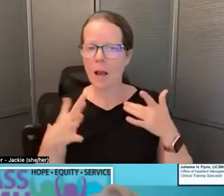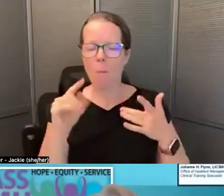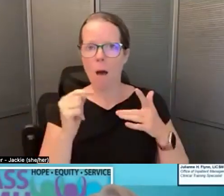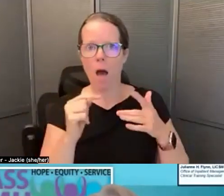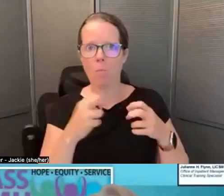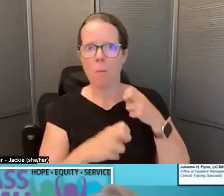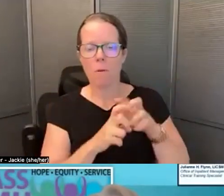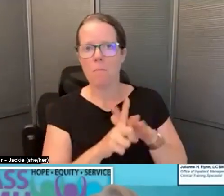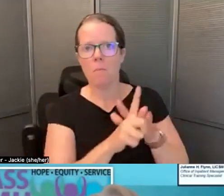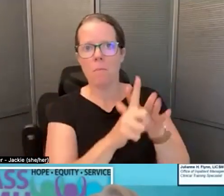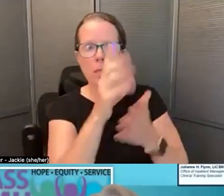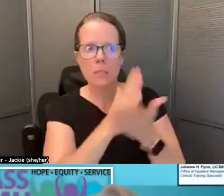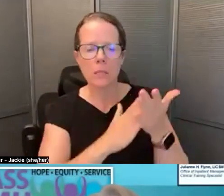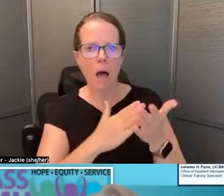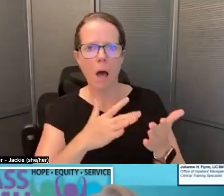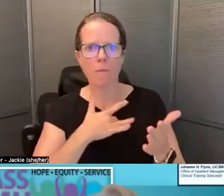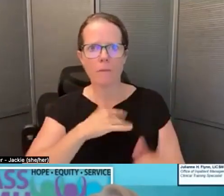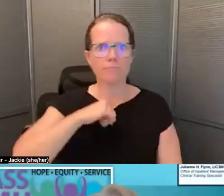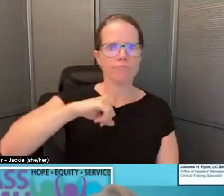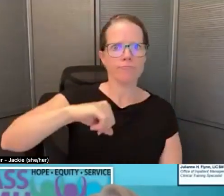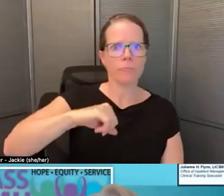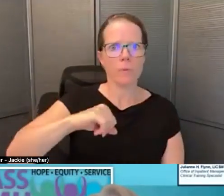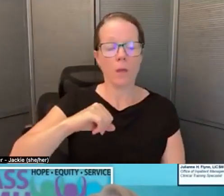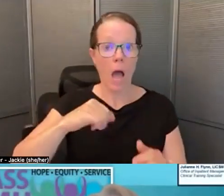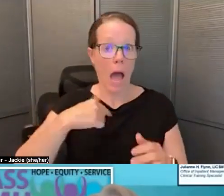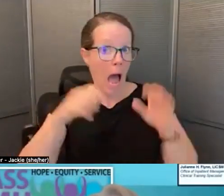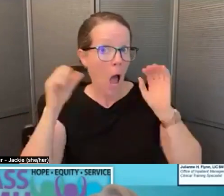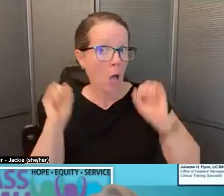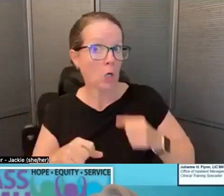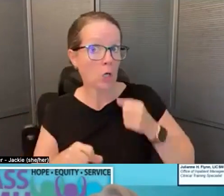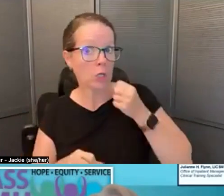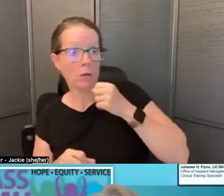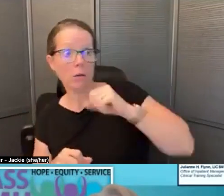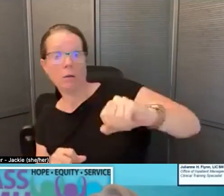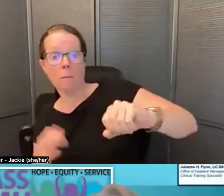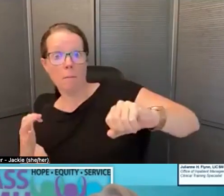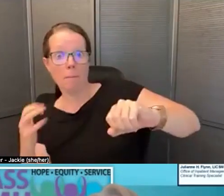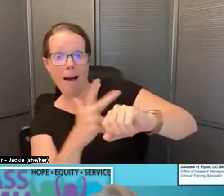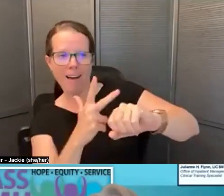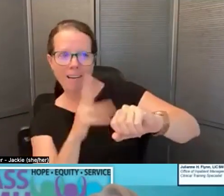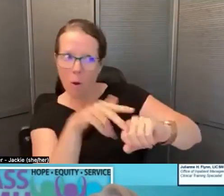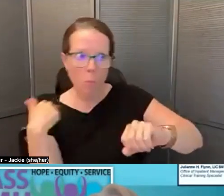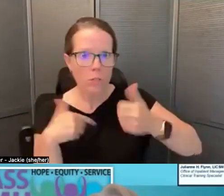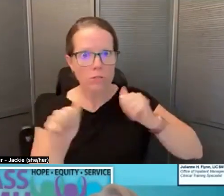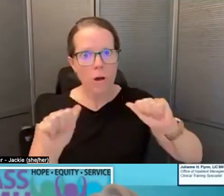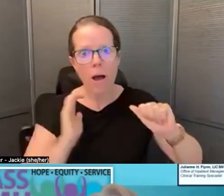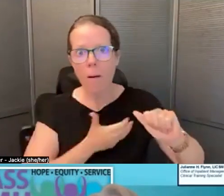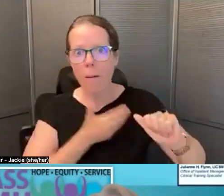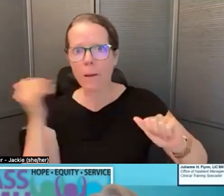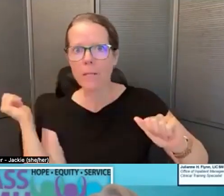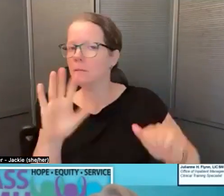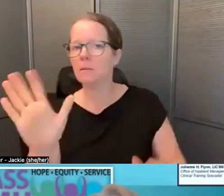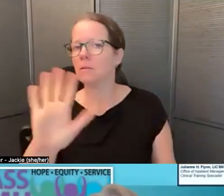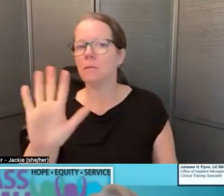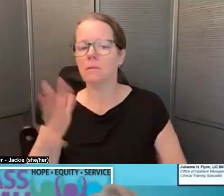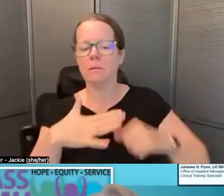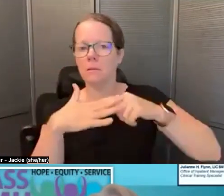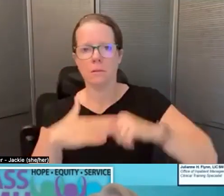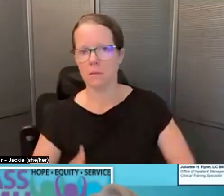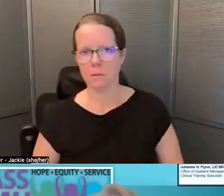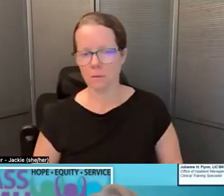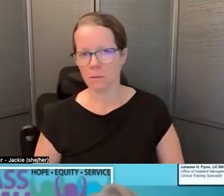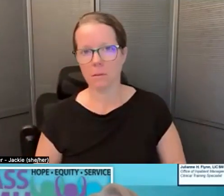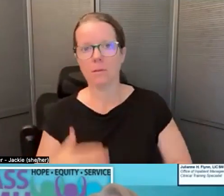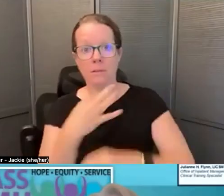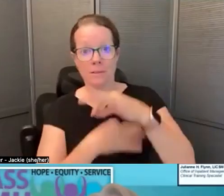and said, excuse me here, we are trying our best here. But what we did was that we embraced what the staff